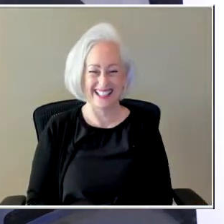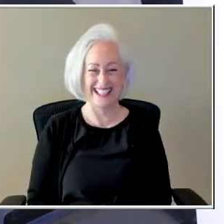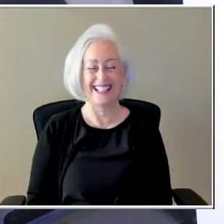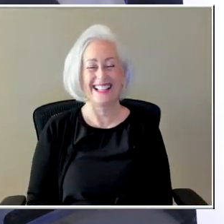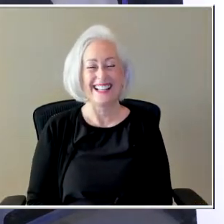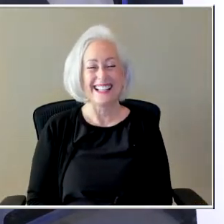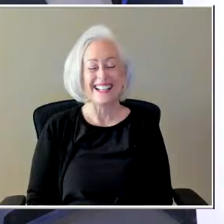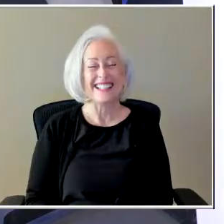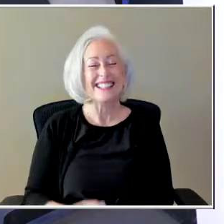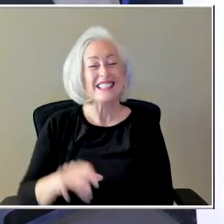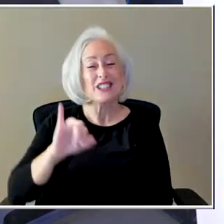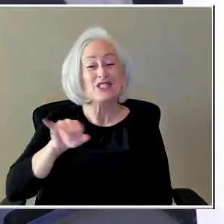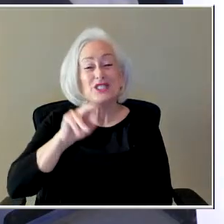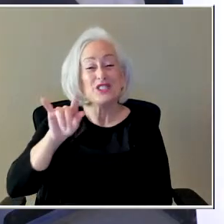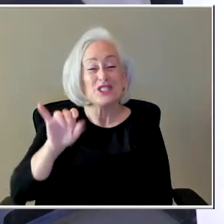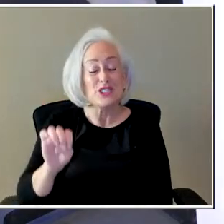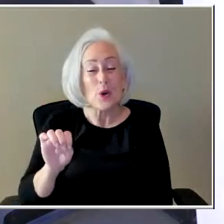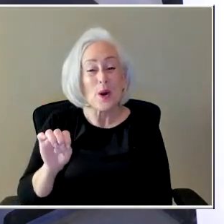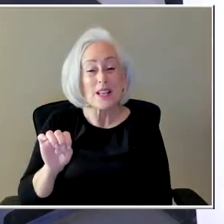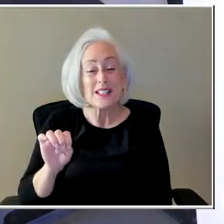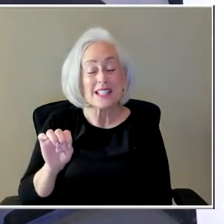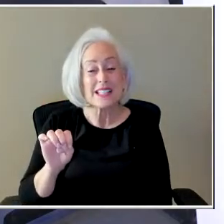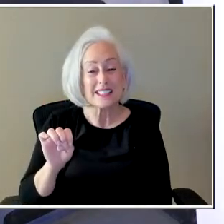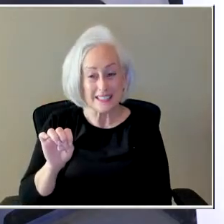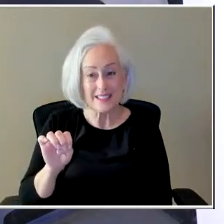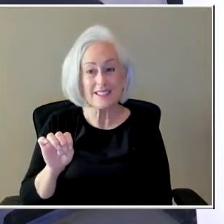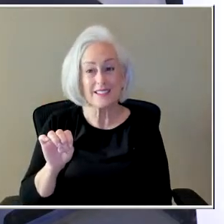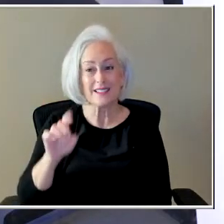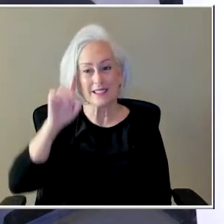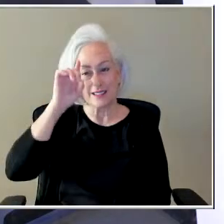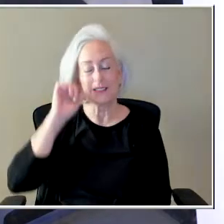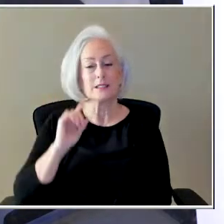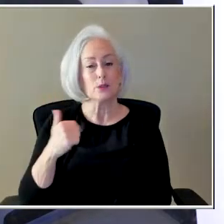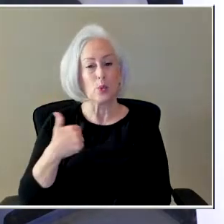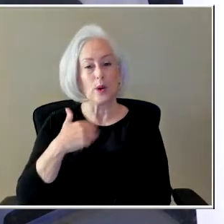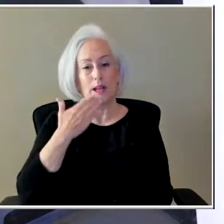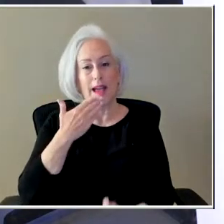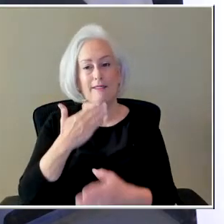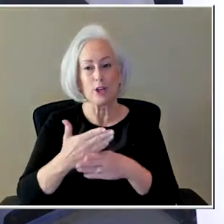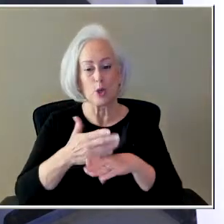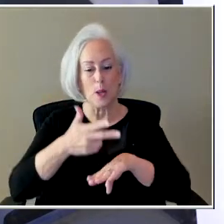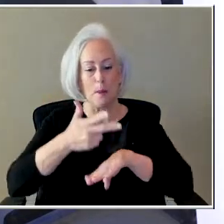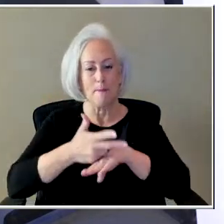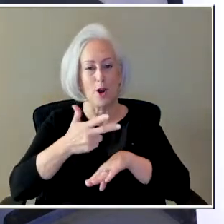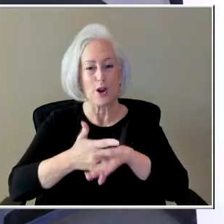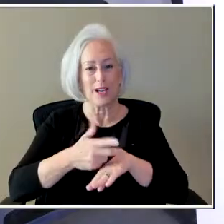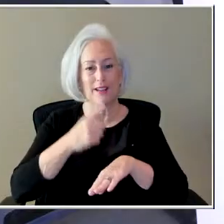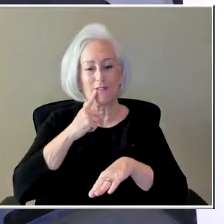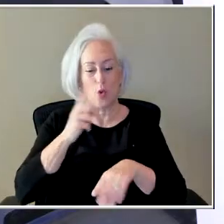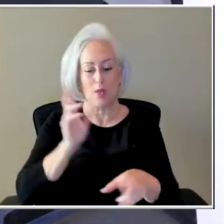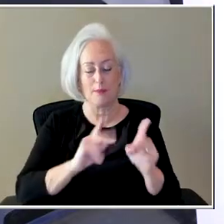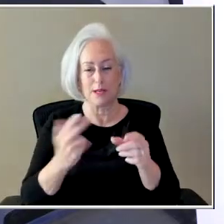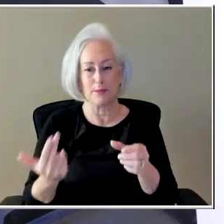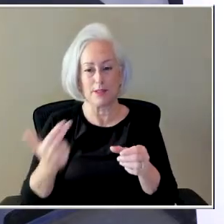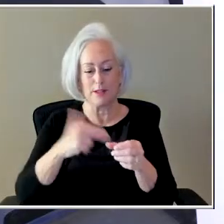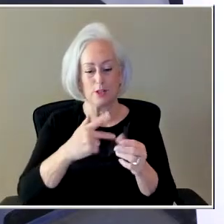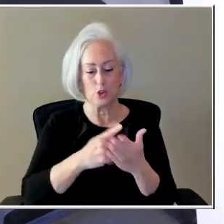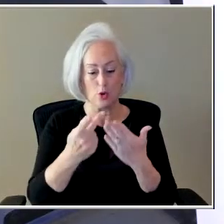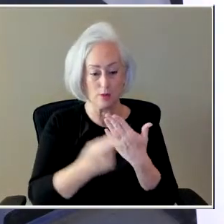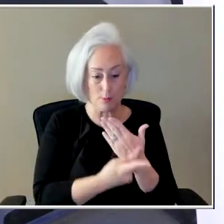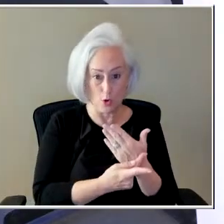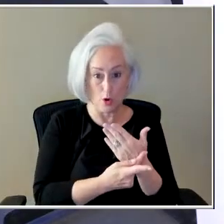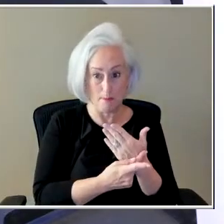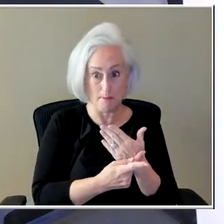So Joyce, so we provide good parking for our guests when they come onto our program, but as we know, hospitals require quite a bit of walking